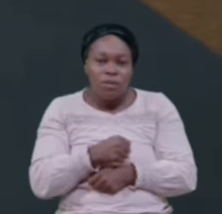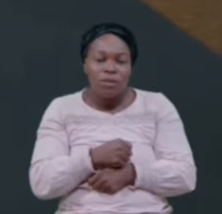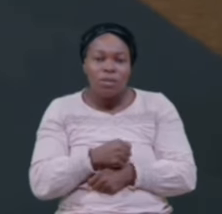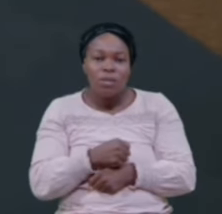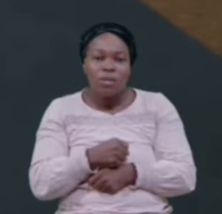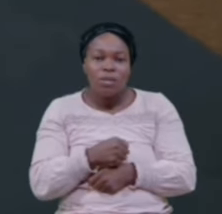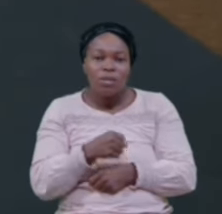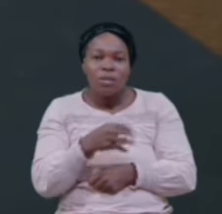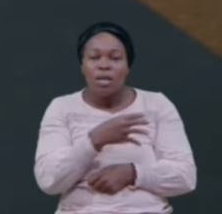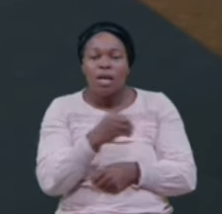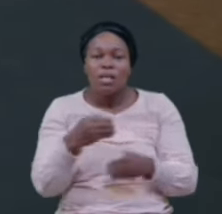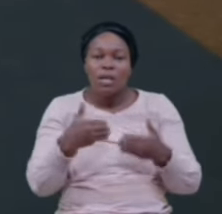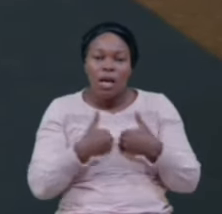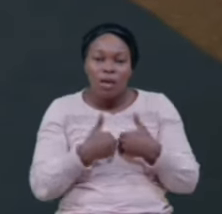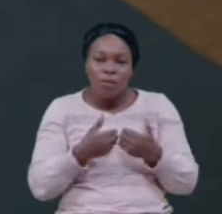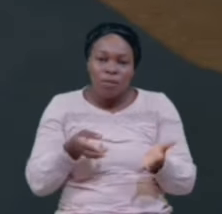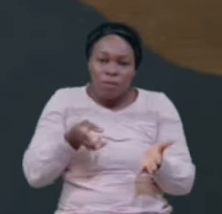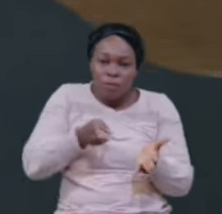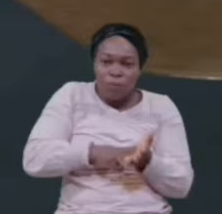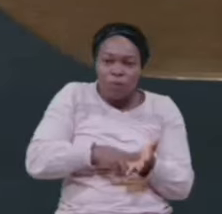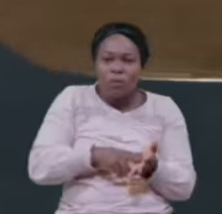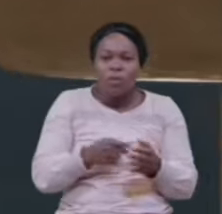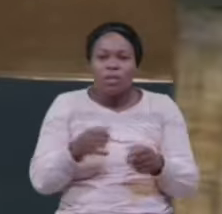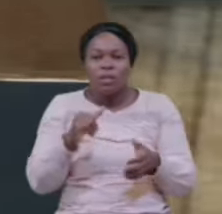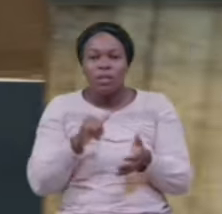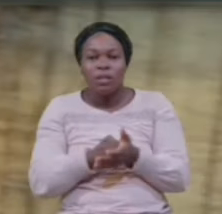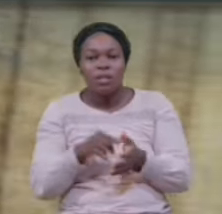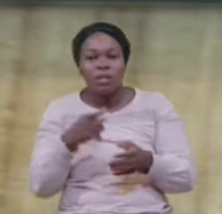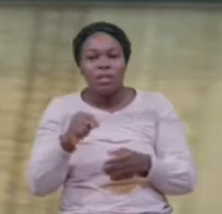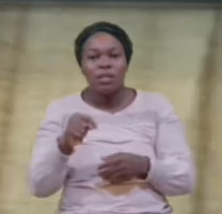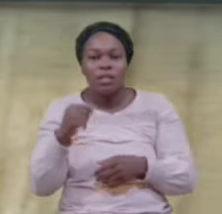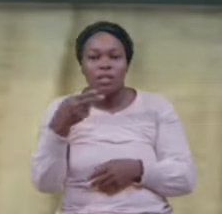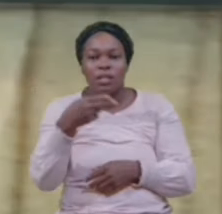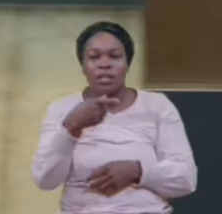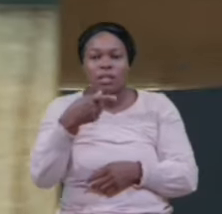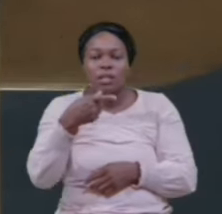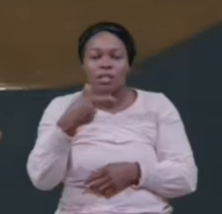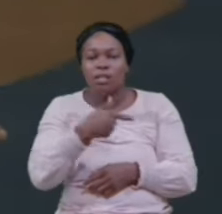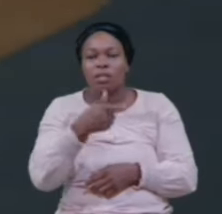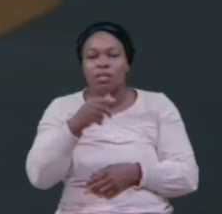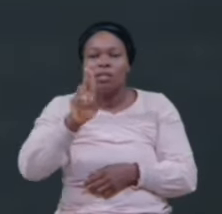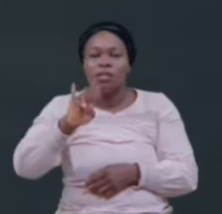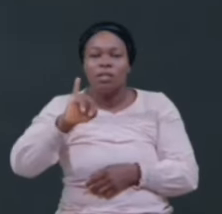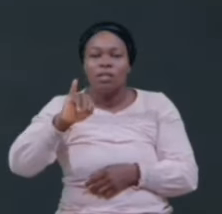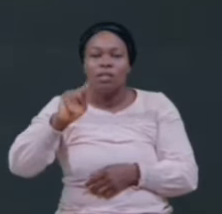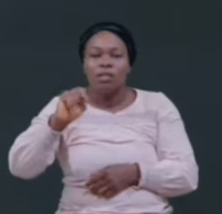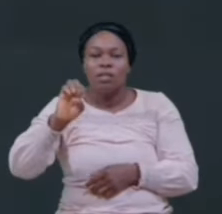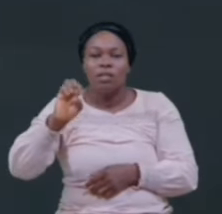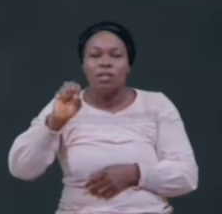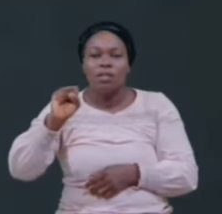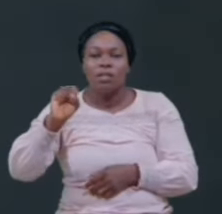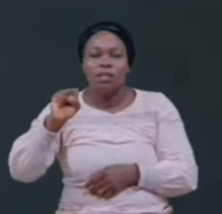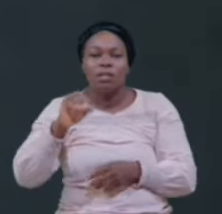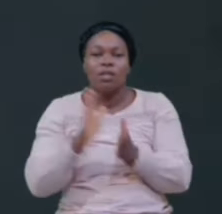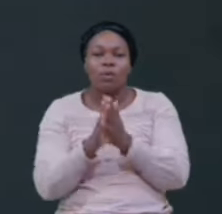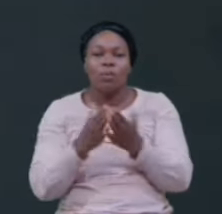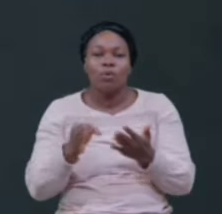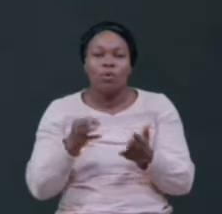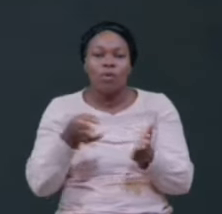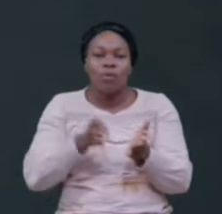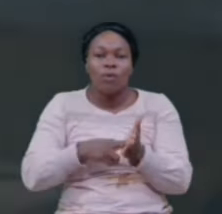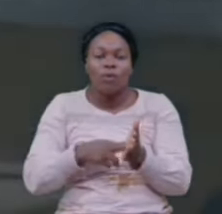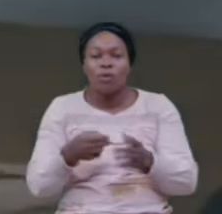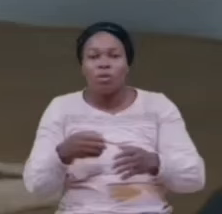on record. Even the Guinness Book of Records has, you know, some people. That